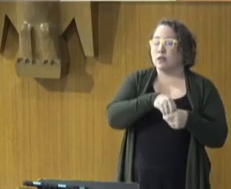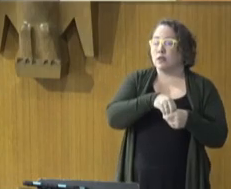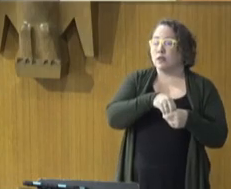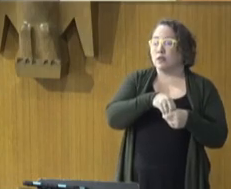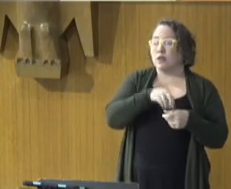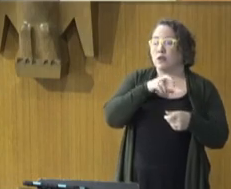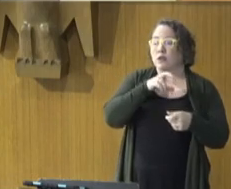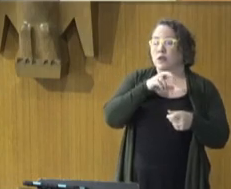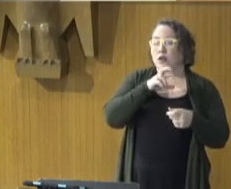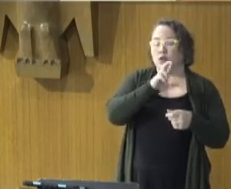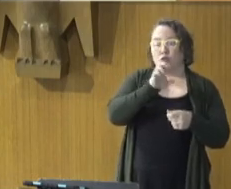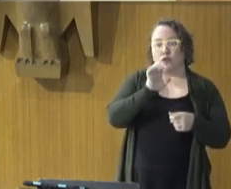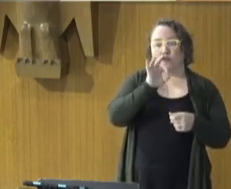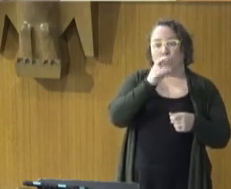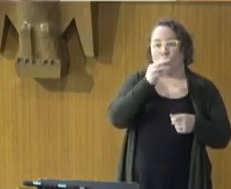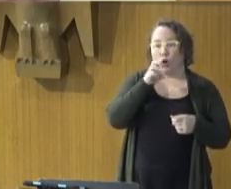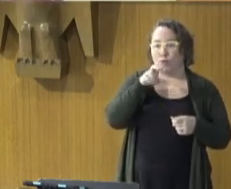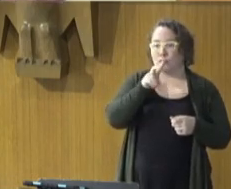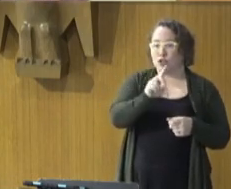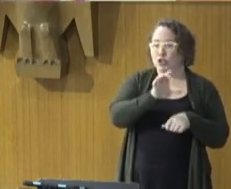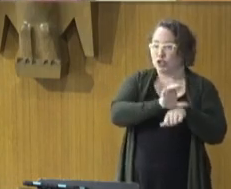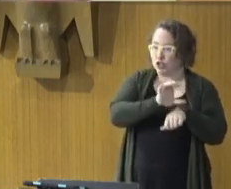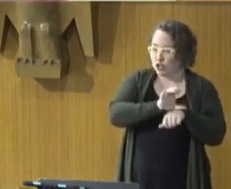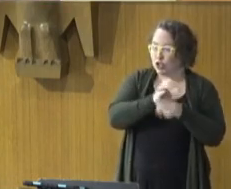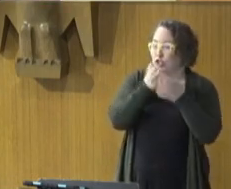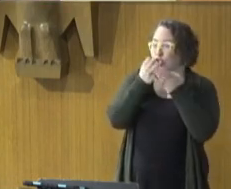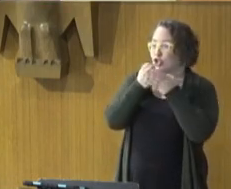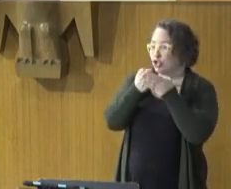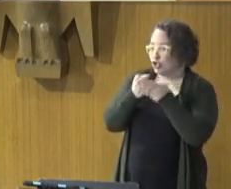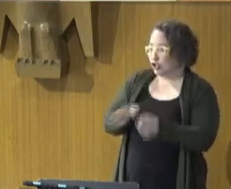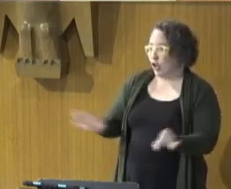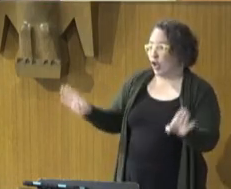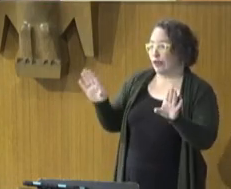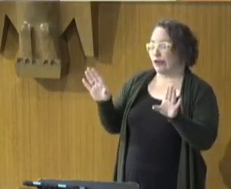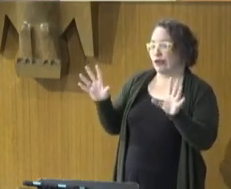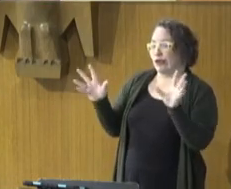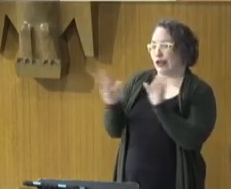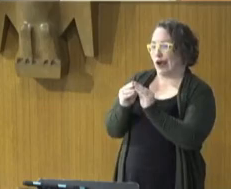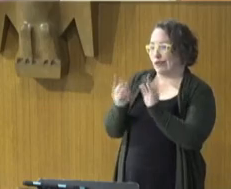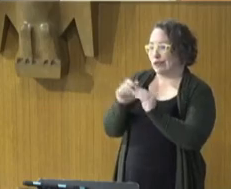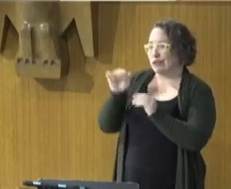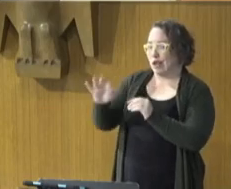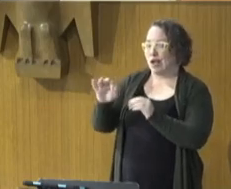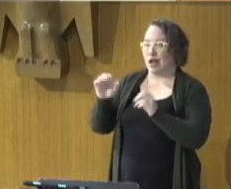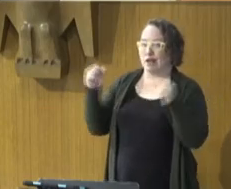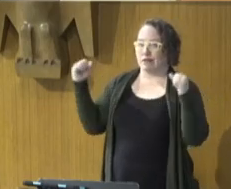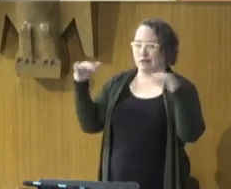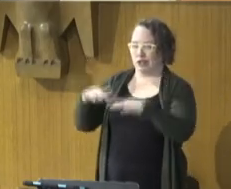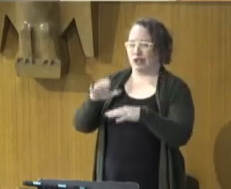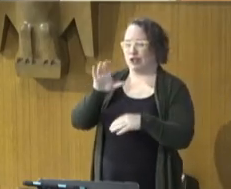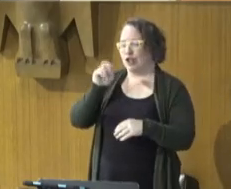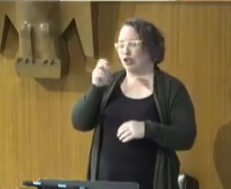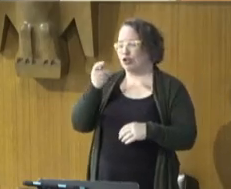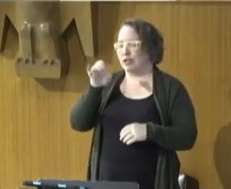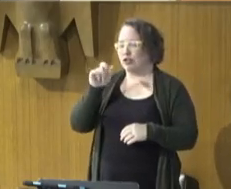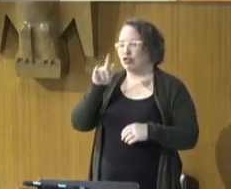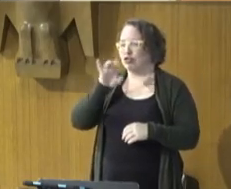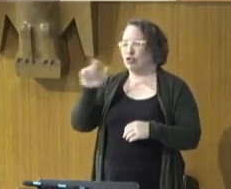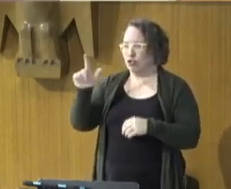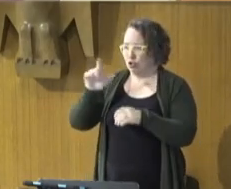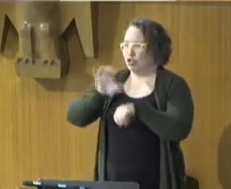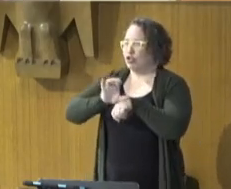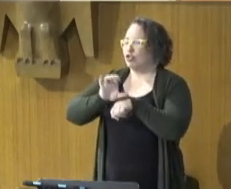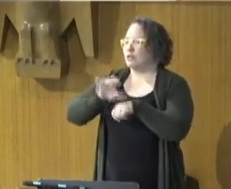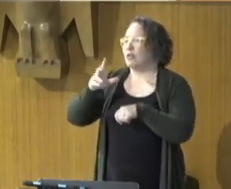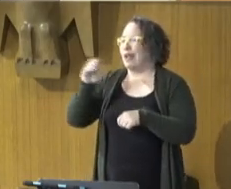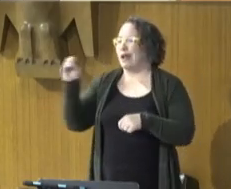Reformed Church, the General Council of Congregational Christian Churches, and the Afro-Christian Convention. The